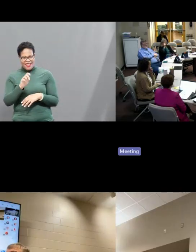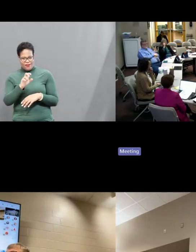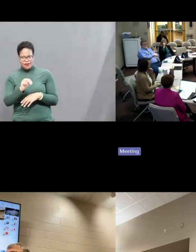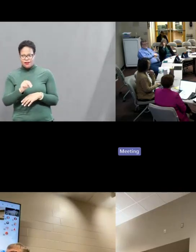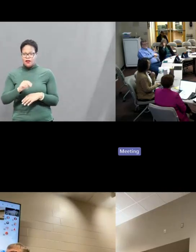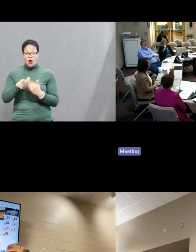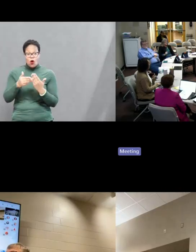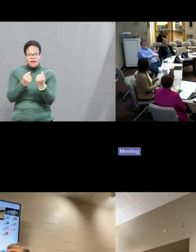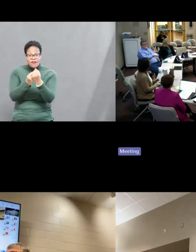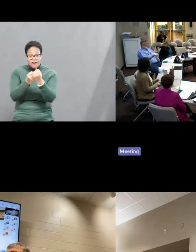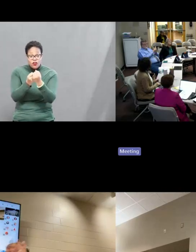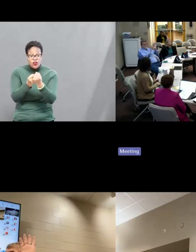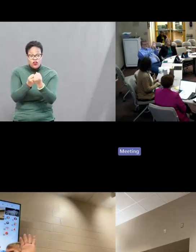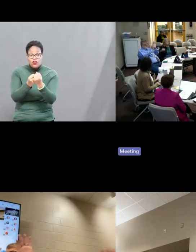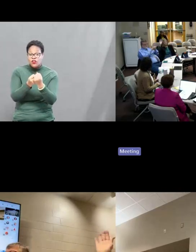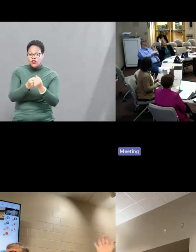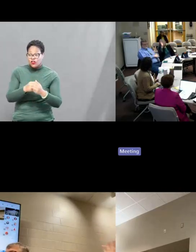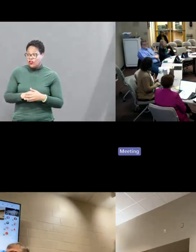All in favor?